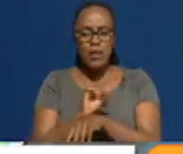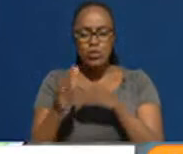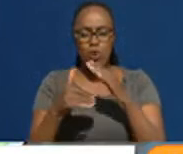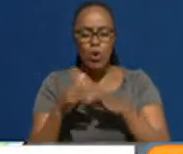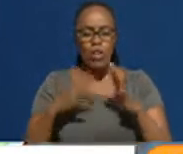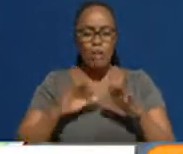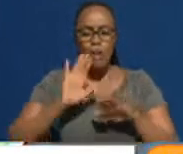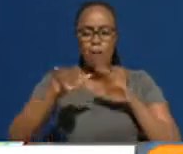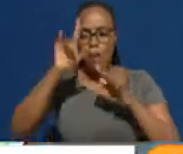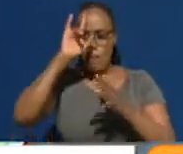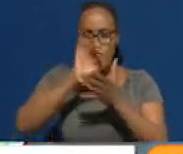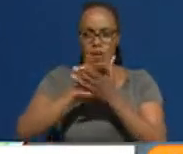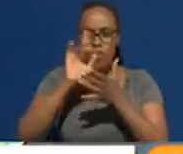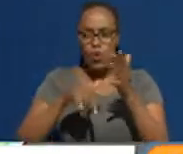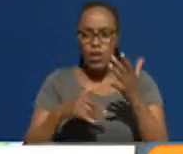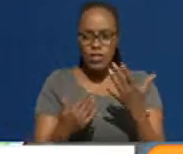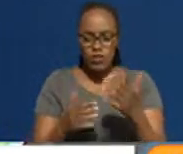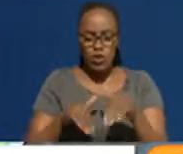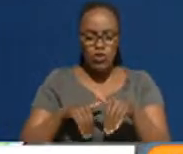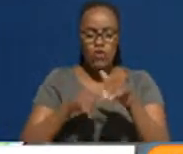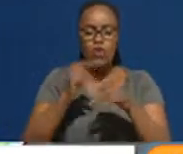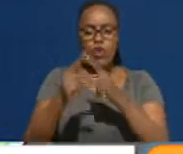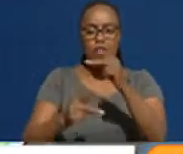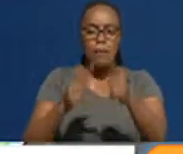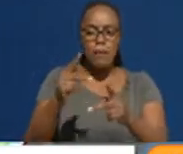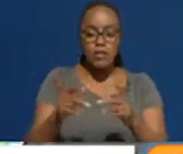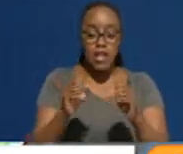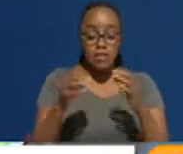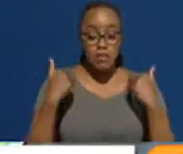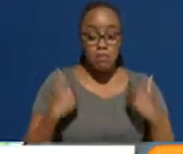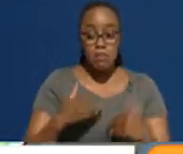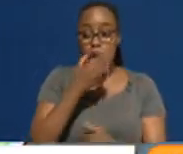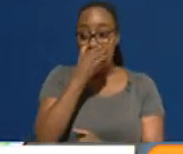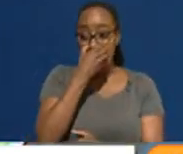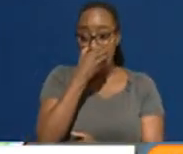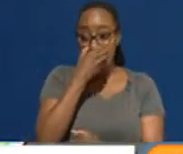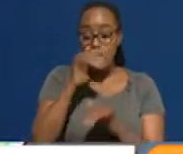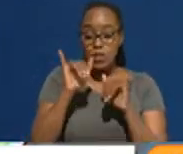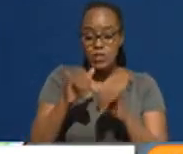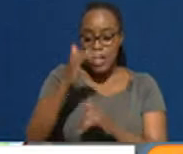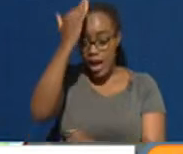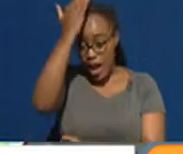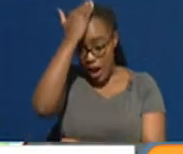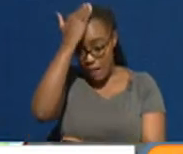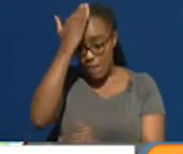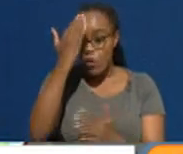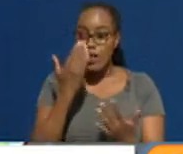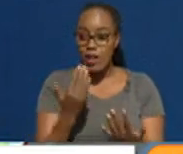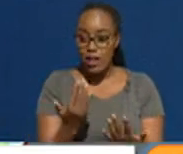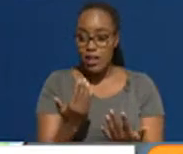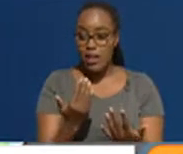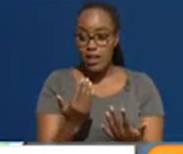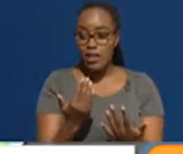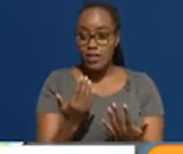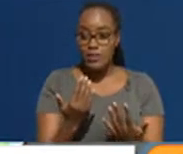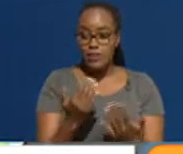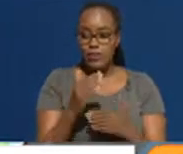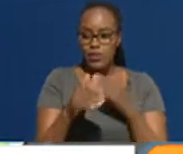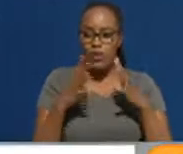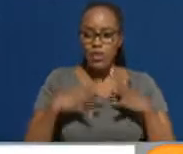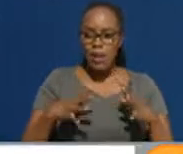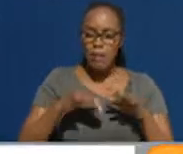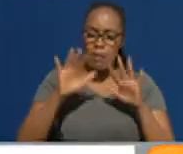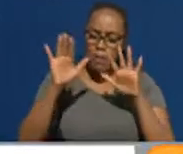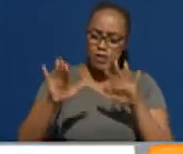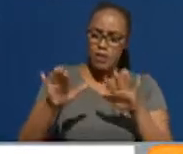Everybody believed that we must follow process. If I was Ruto, you would remain humble. And, everybody must tone